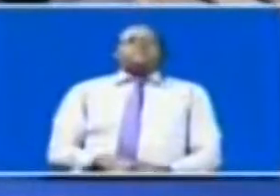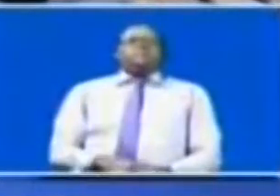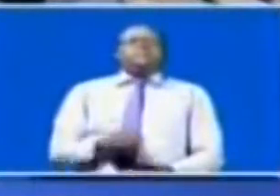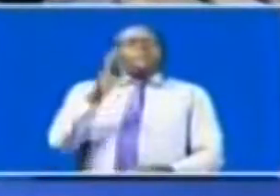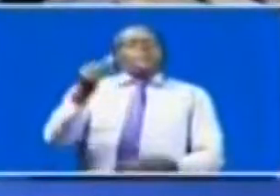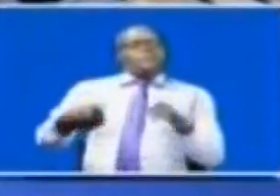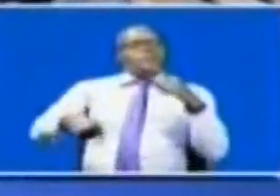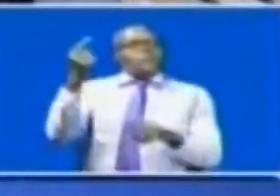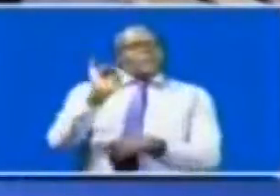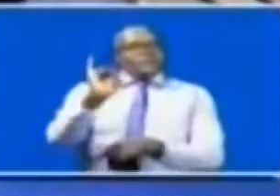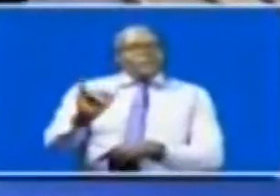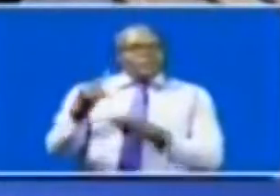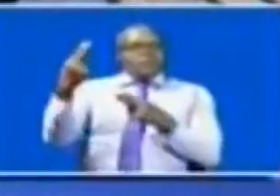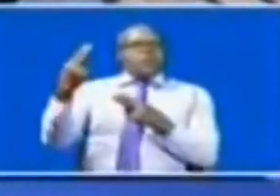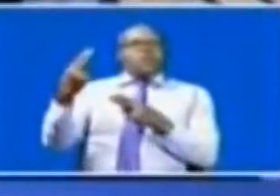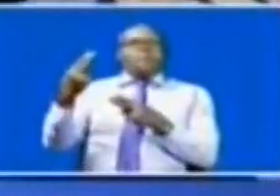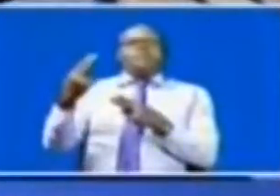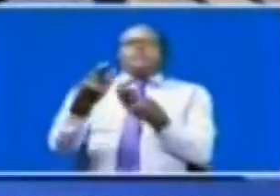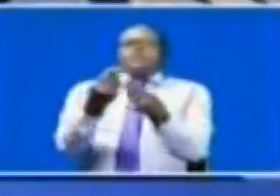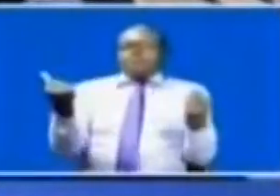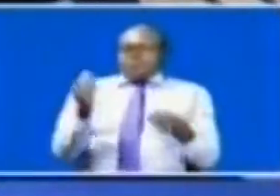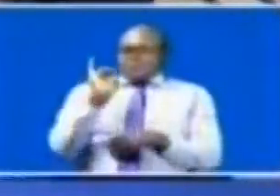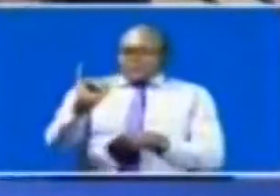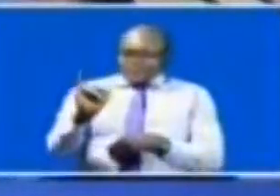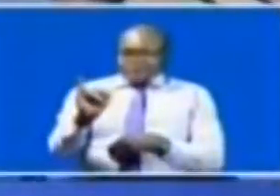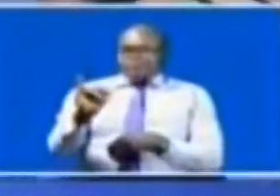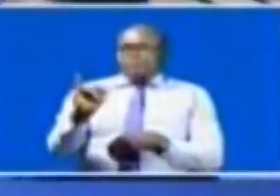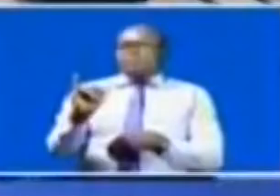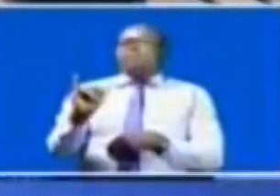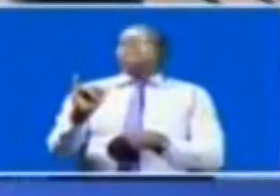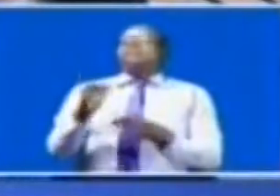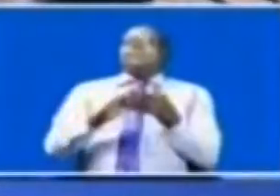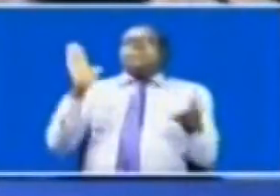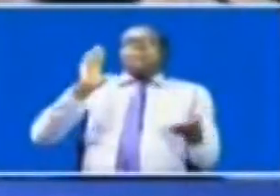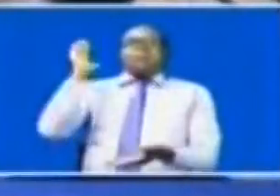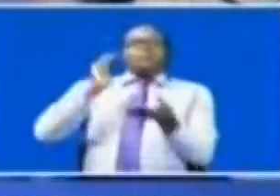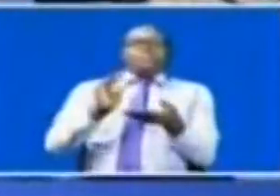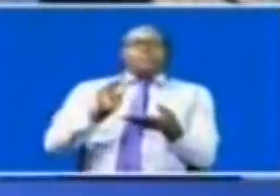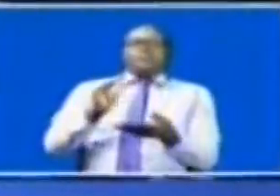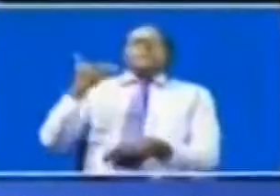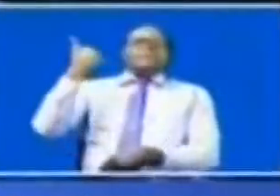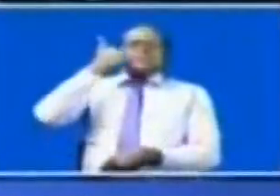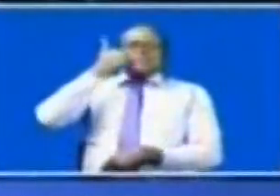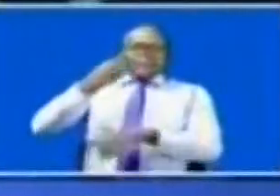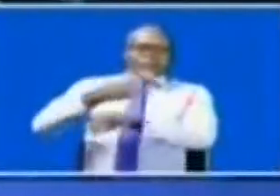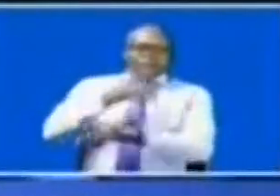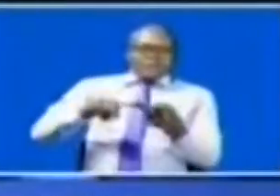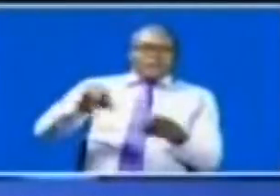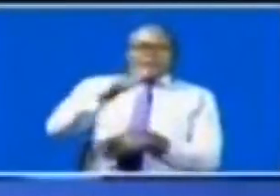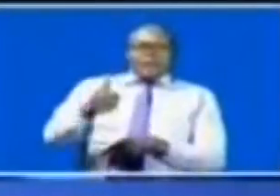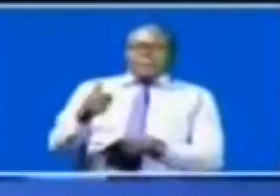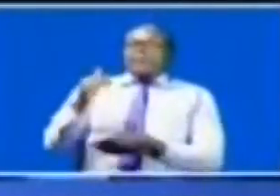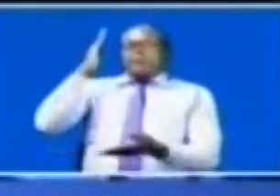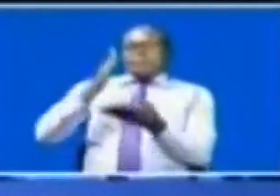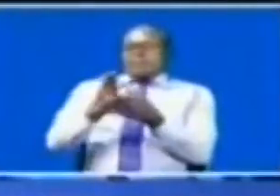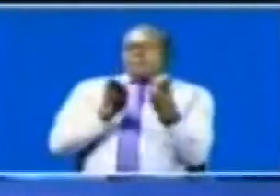should they succeed, they hope to end up with a solution that, according to them, will see a huge reduction in cases of cancer and other diseases they believe